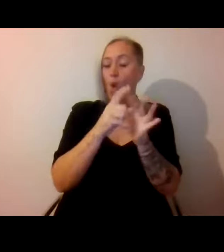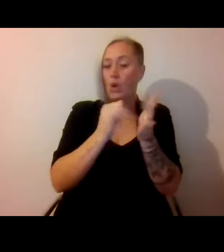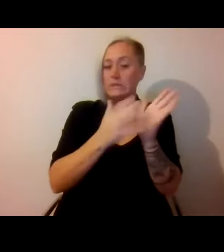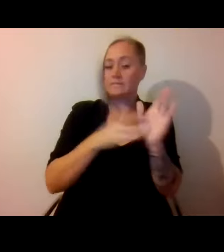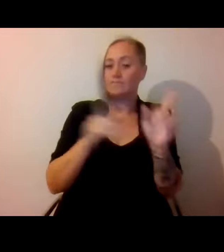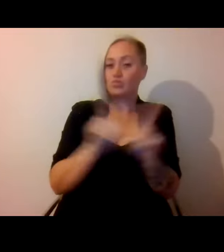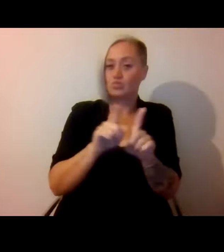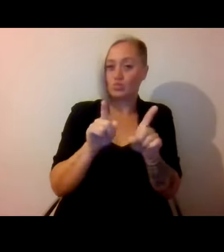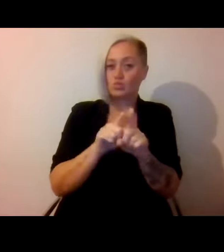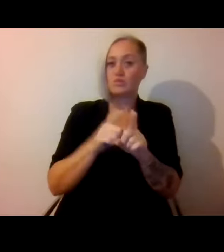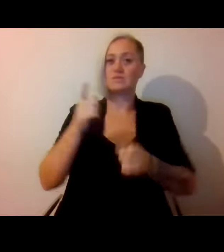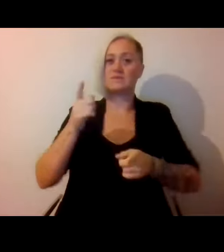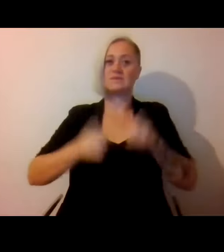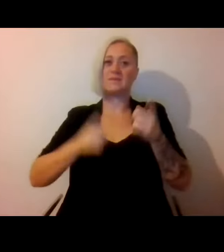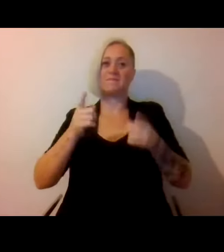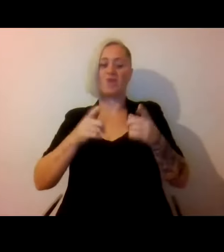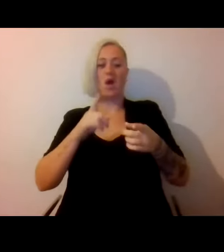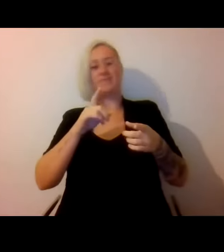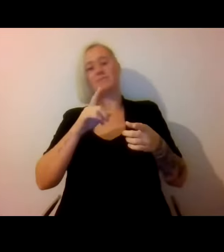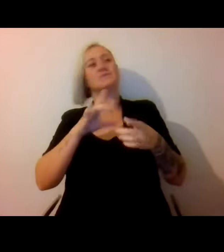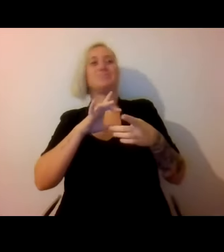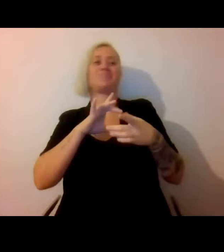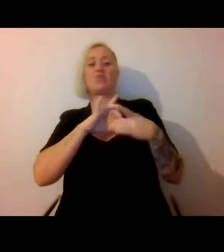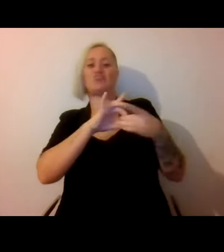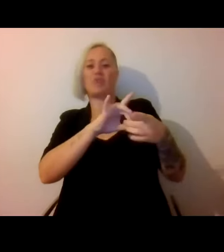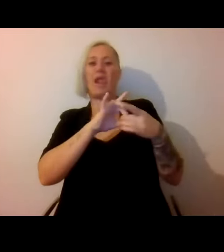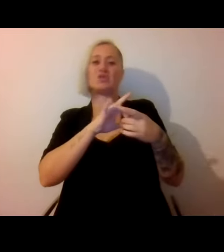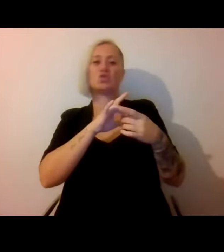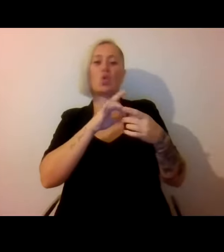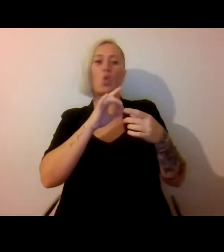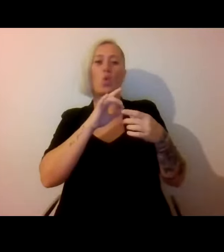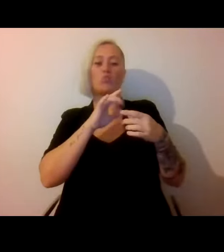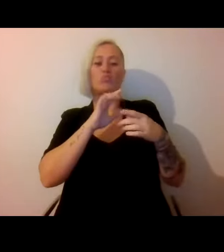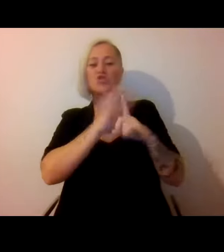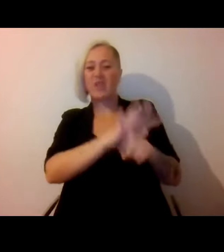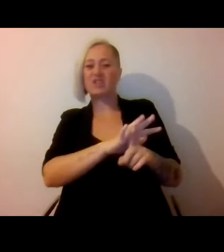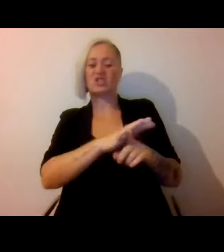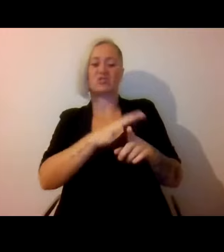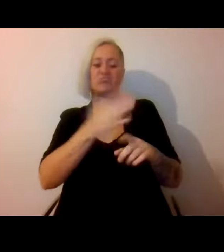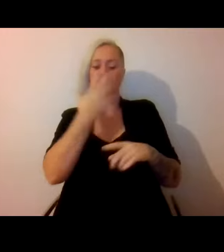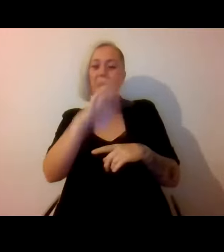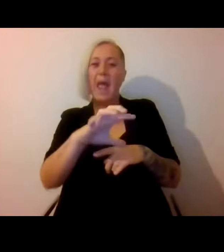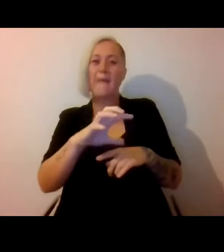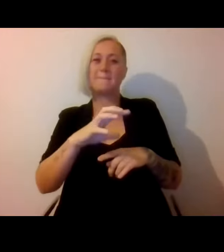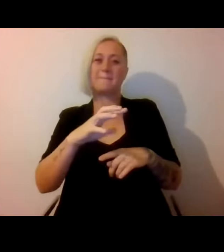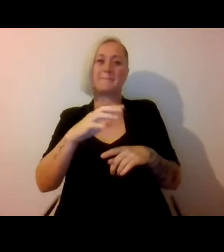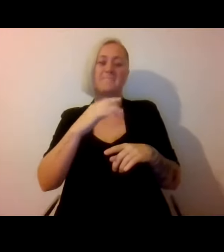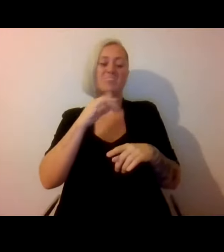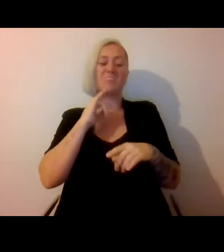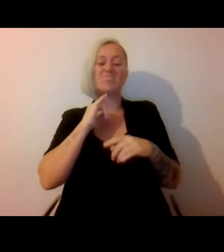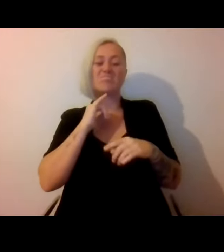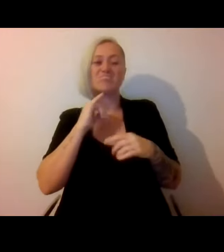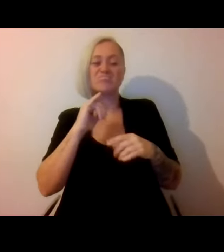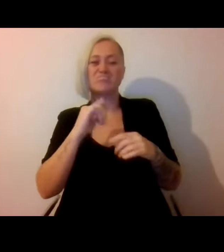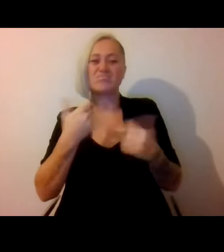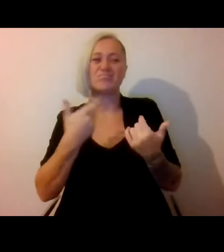comes across as relational aggression, shame, guilt, gossiping, infighting,